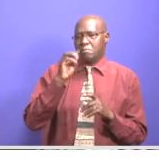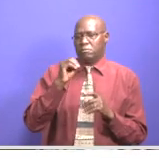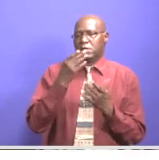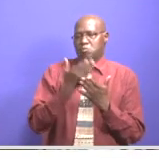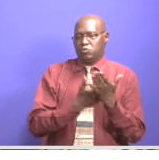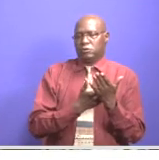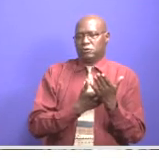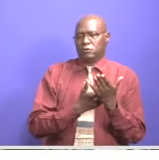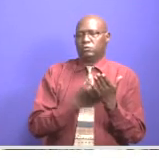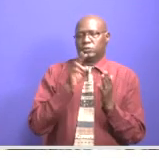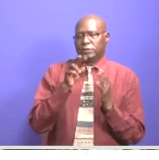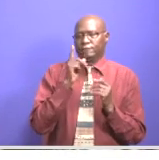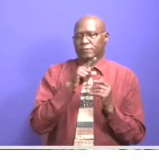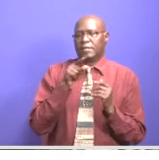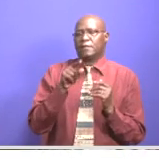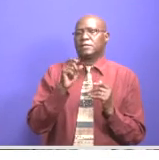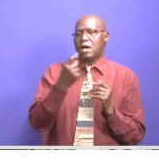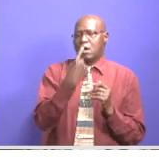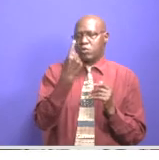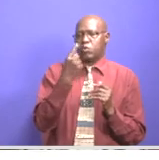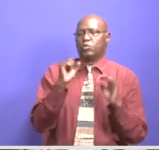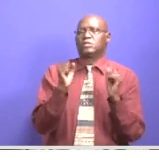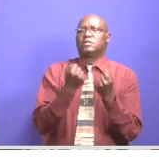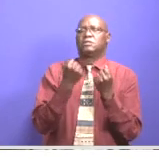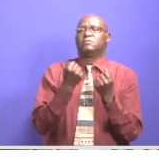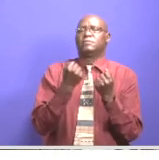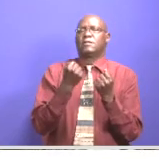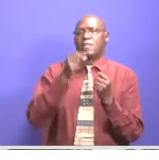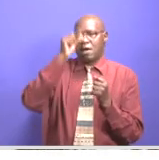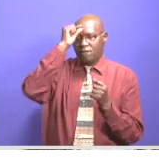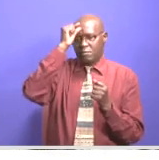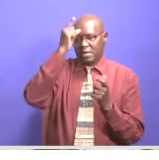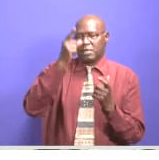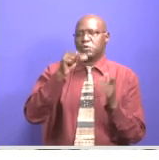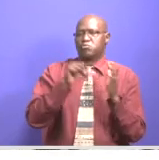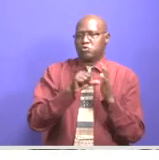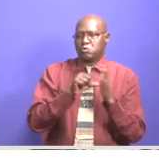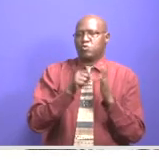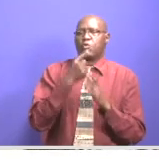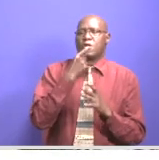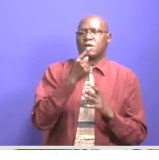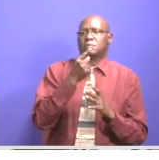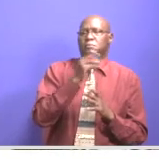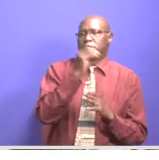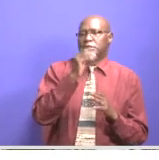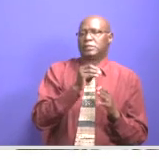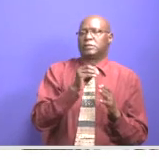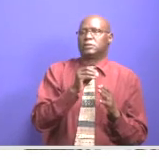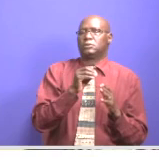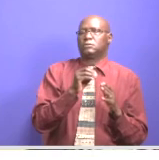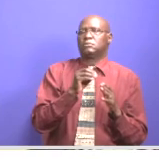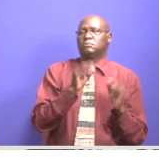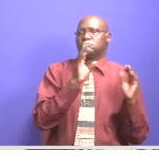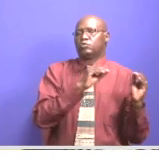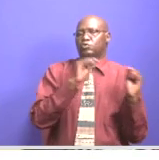primary. That one alone will save the government the agony of the 100% transition. So we are leaving the secondary